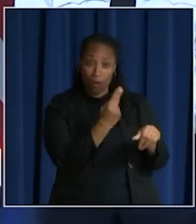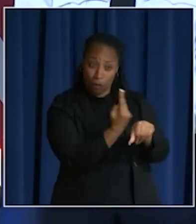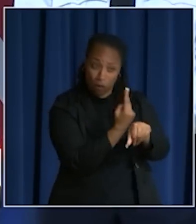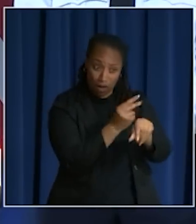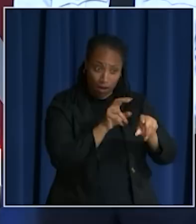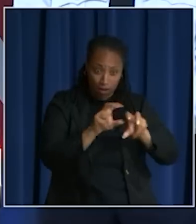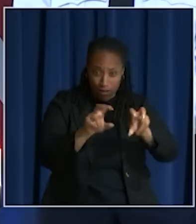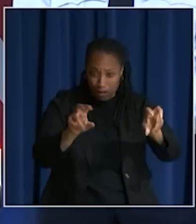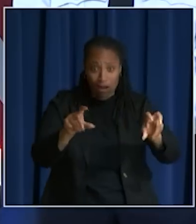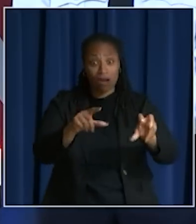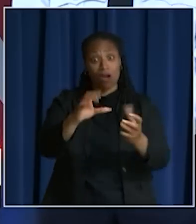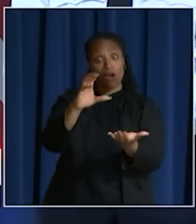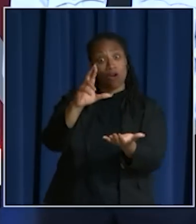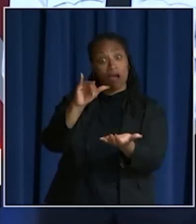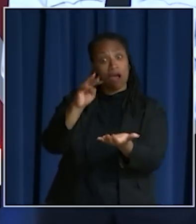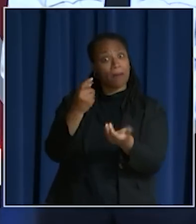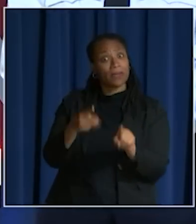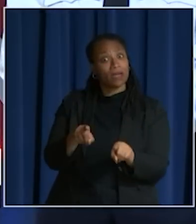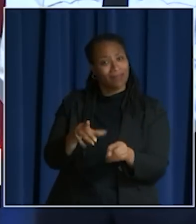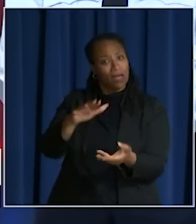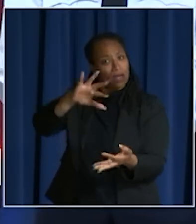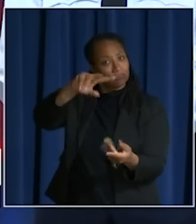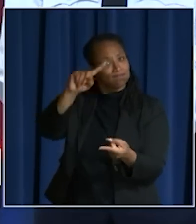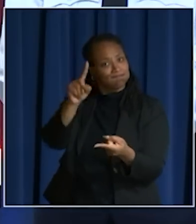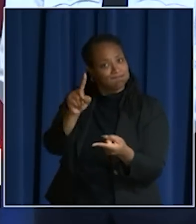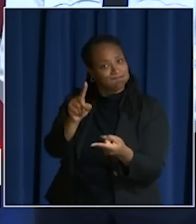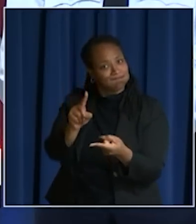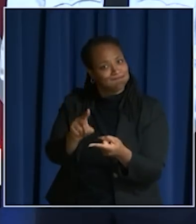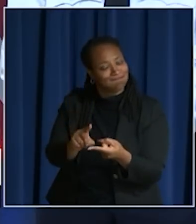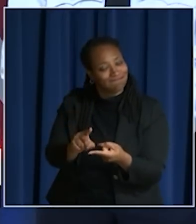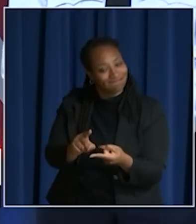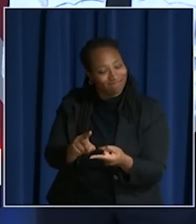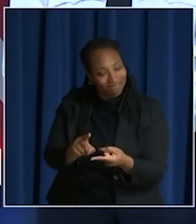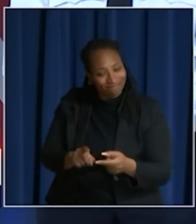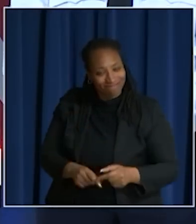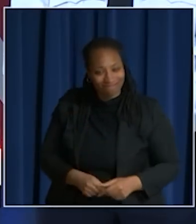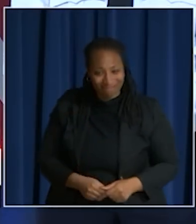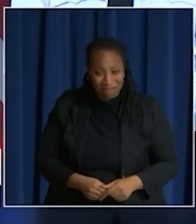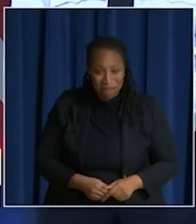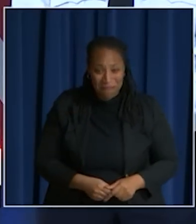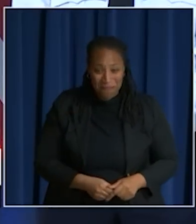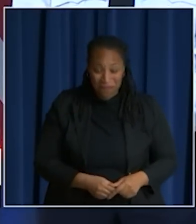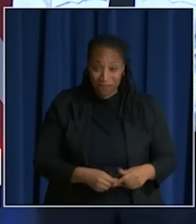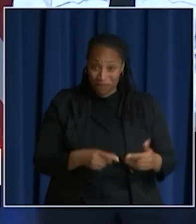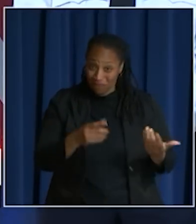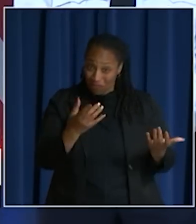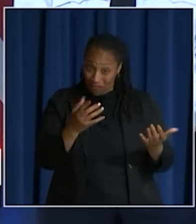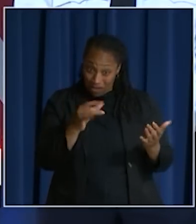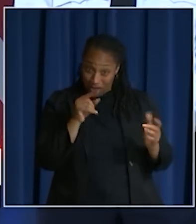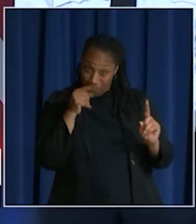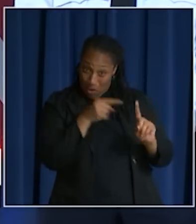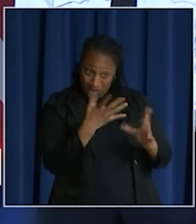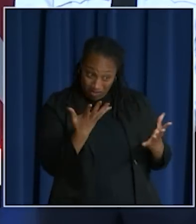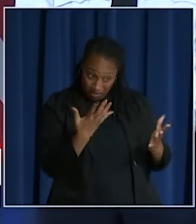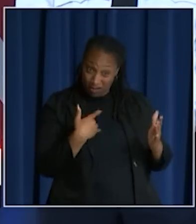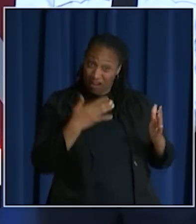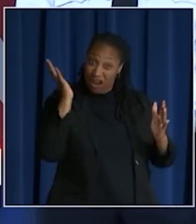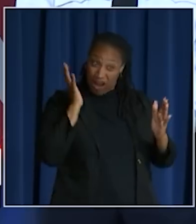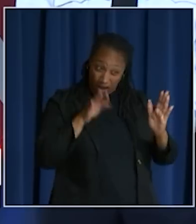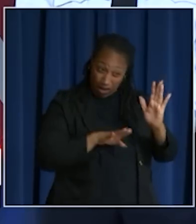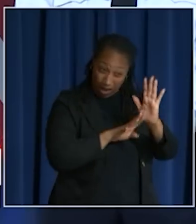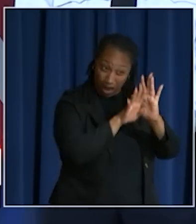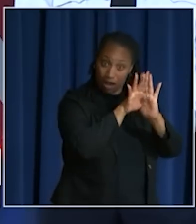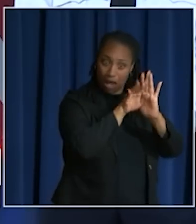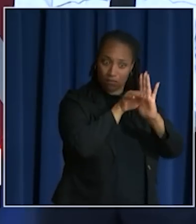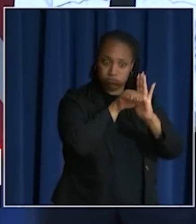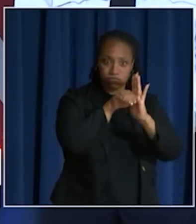those efforts. We have been able to reverse that 2023 crime spike.